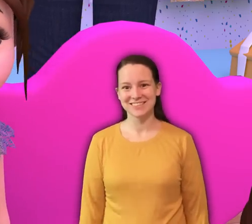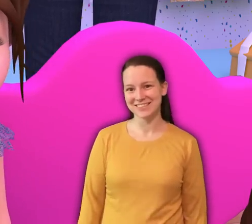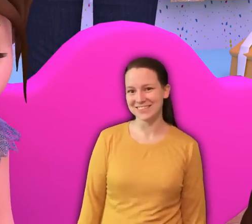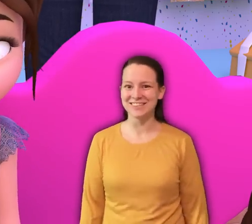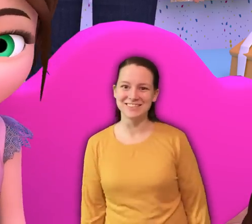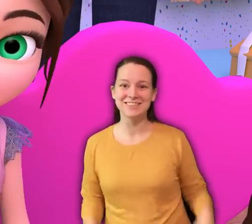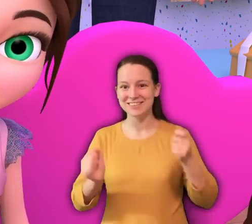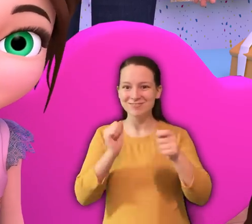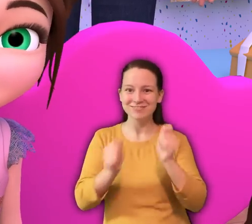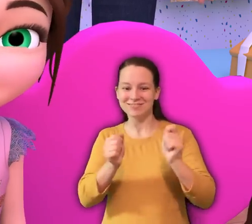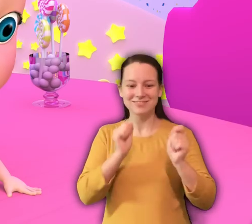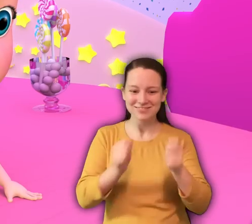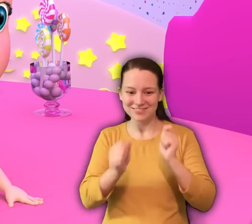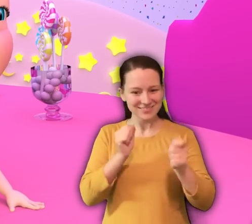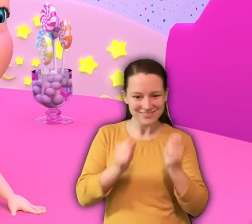foreign